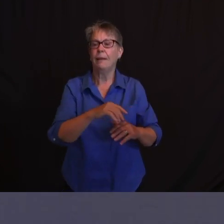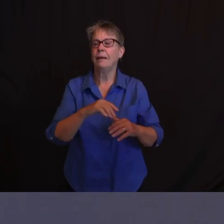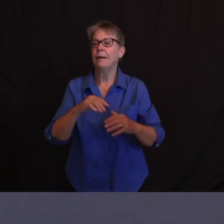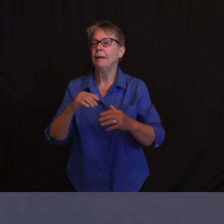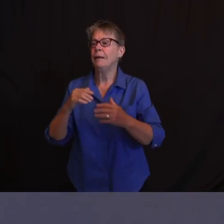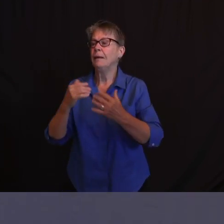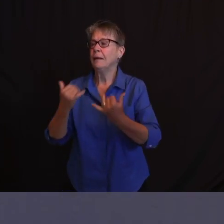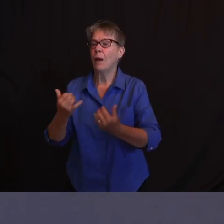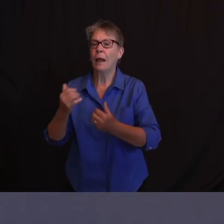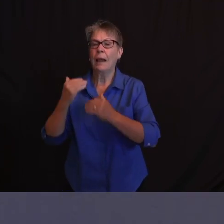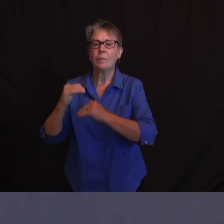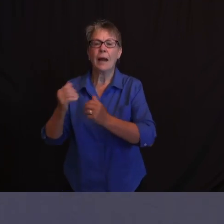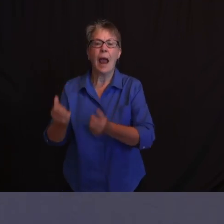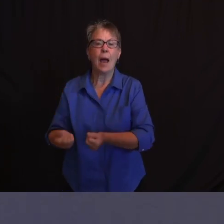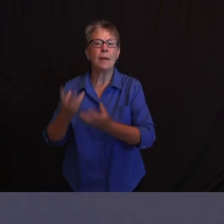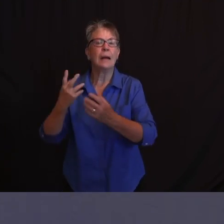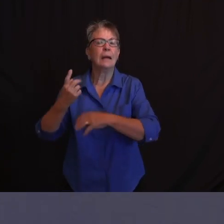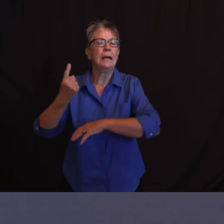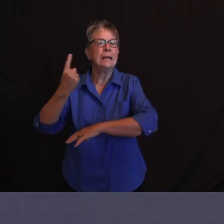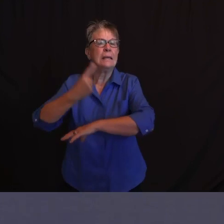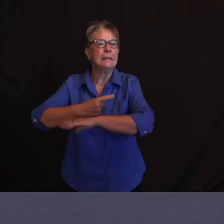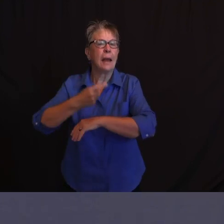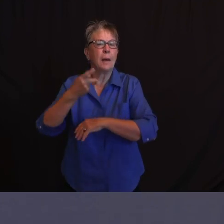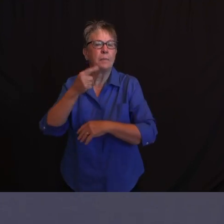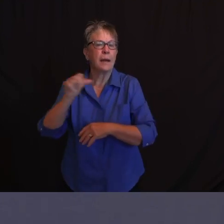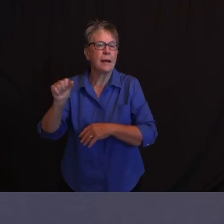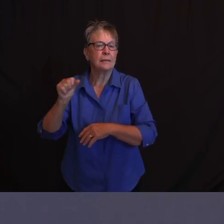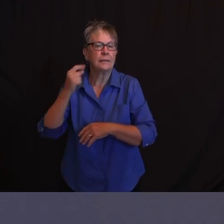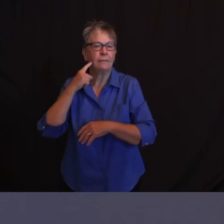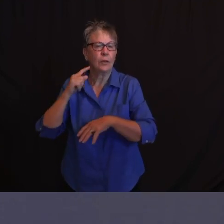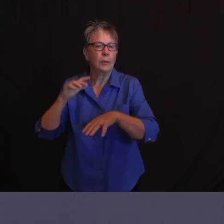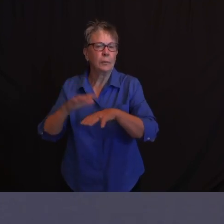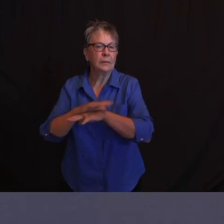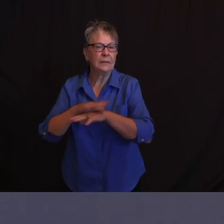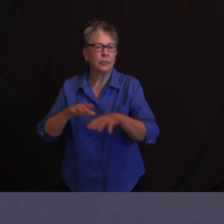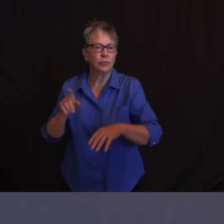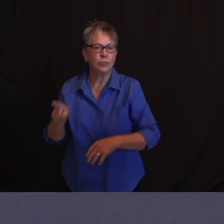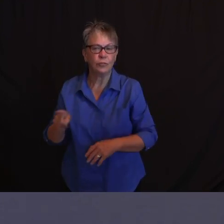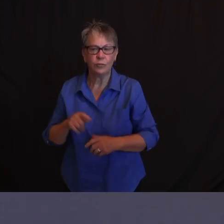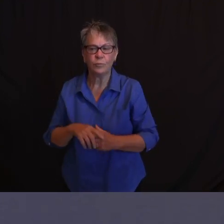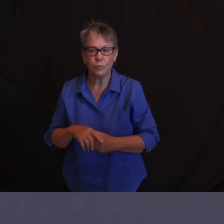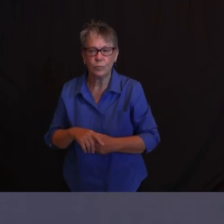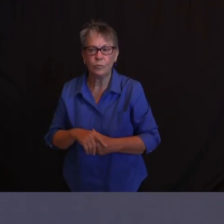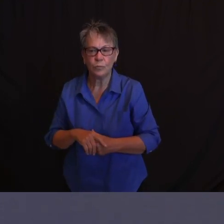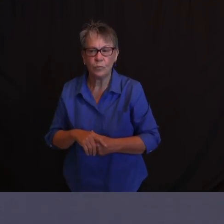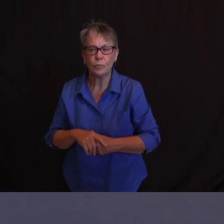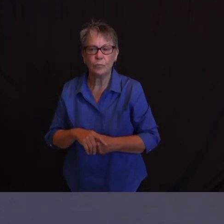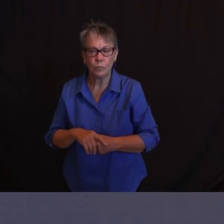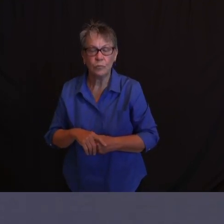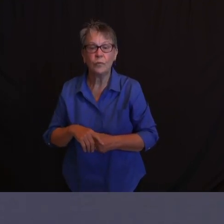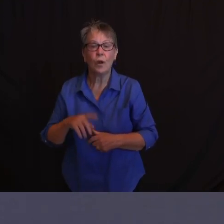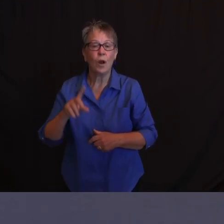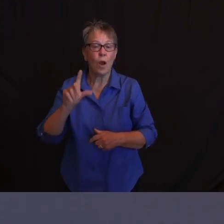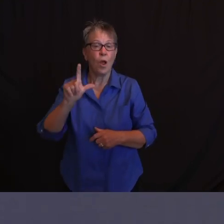reasons over this weekend concerned us. You know, Long Beach is the one that was in the news a lot, and the police